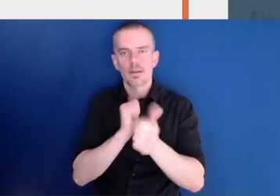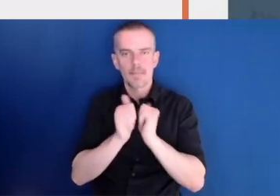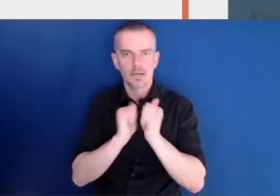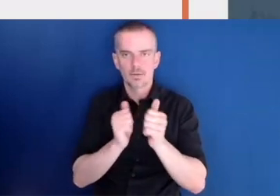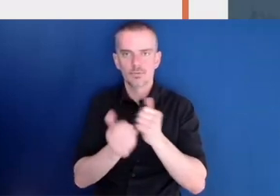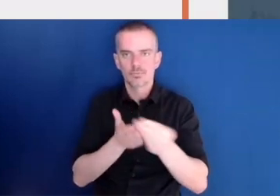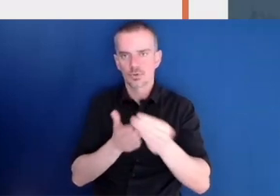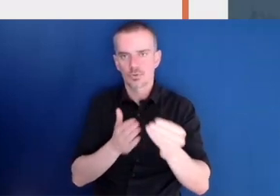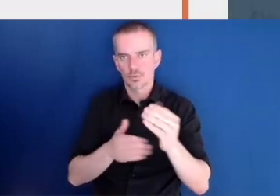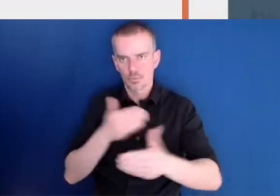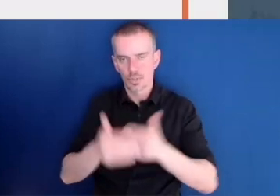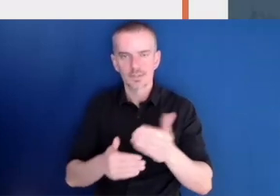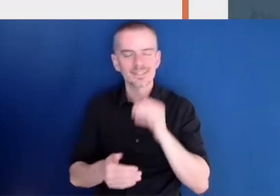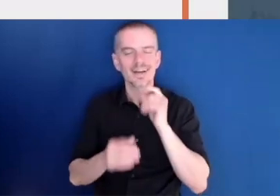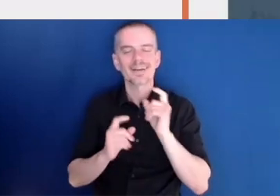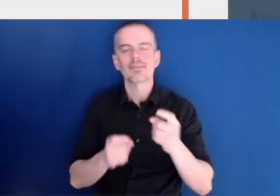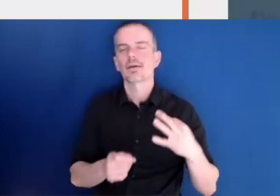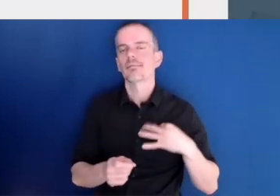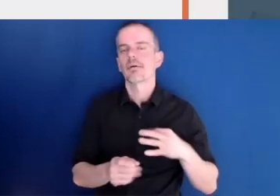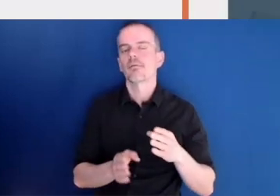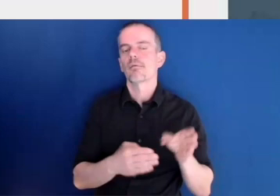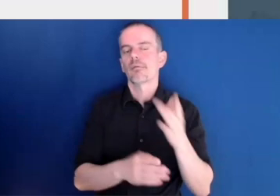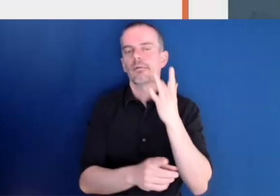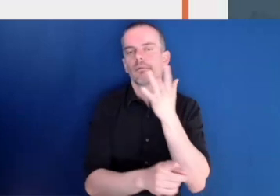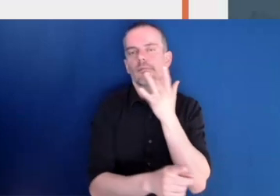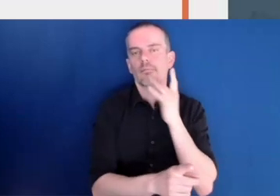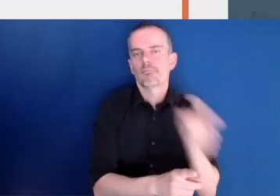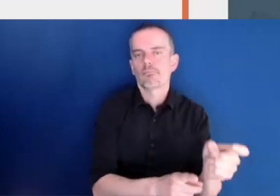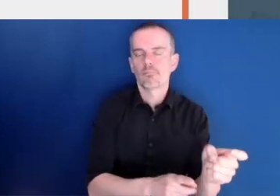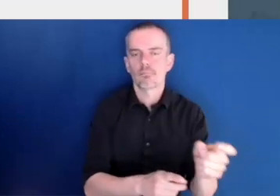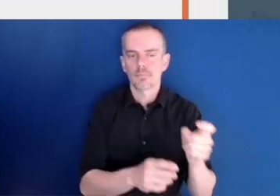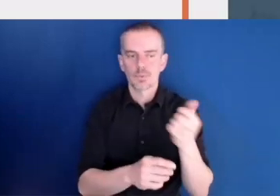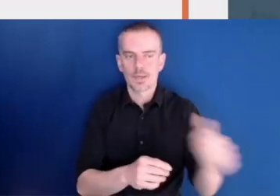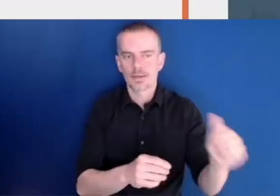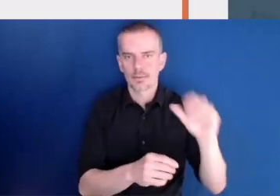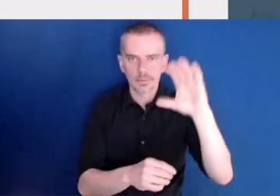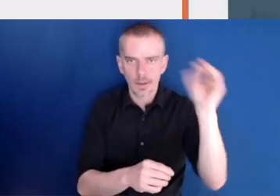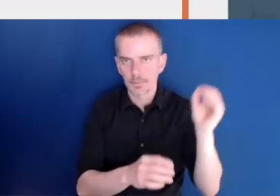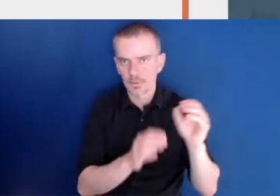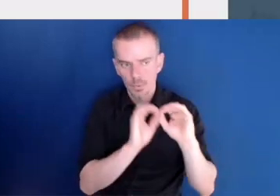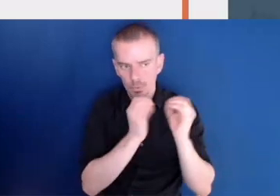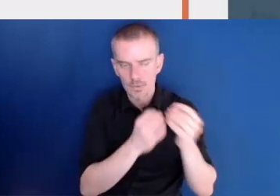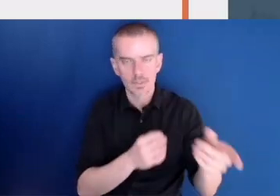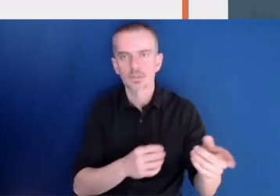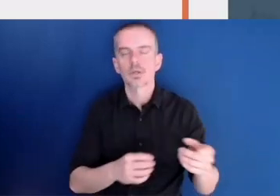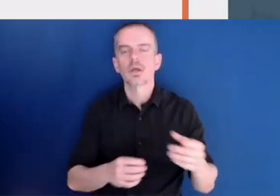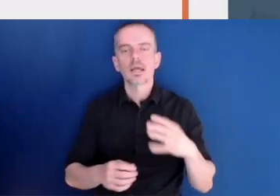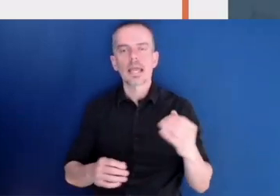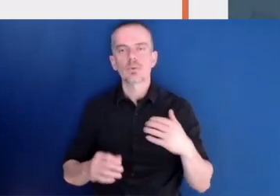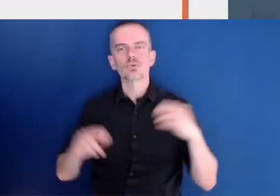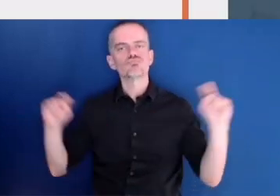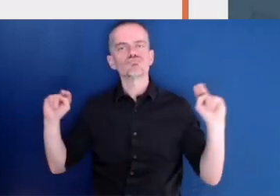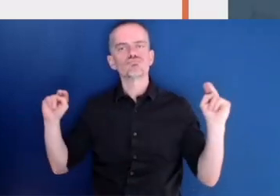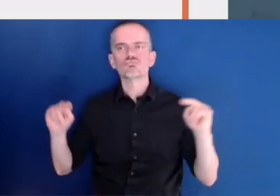giving an undue competitive advantage to any particular entity, and we're objectively carrying out the bidding or the